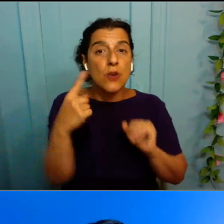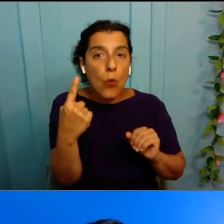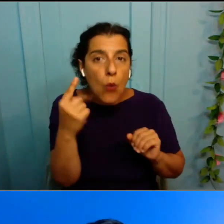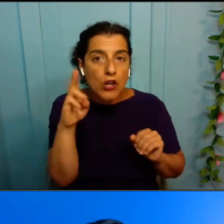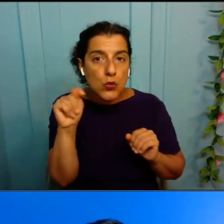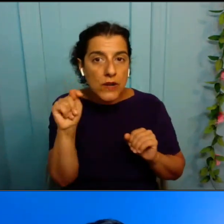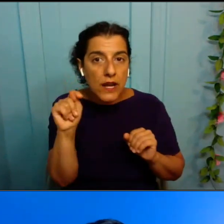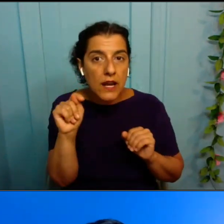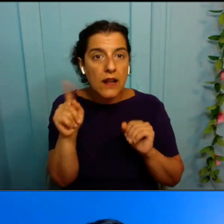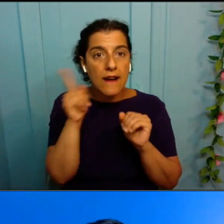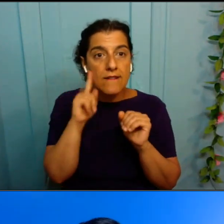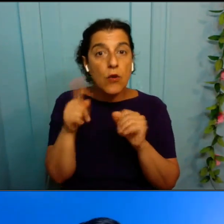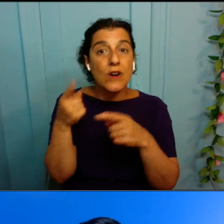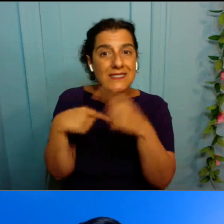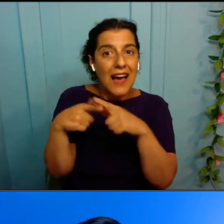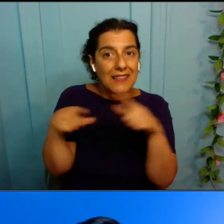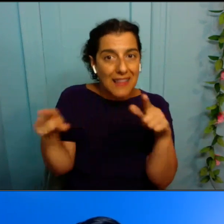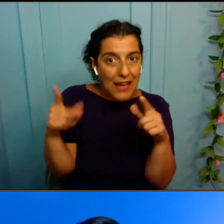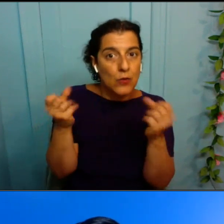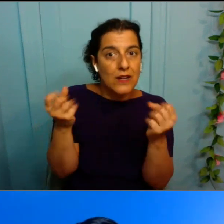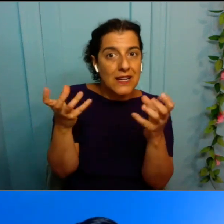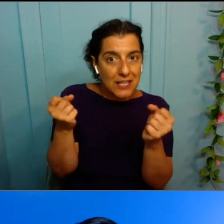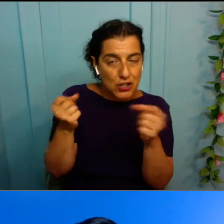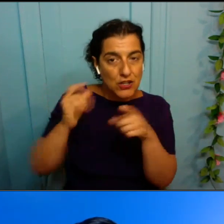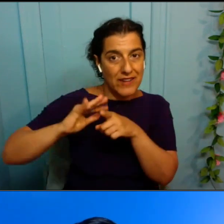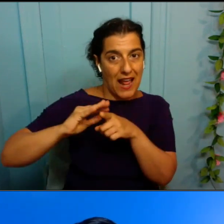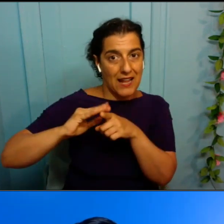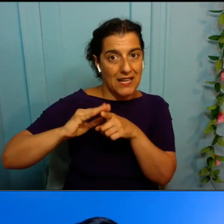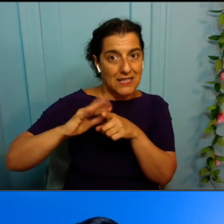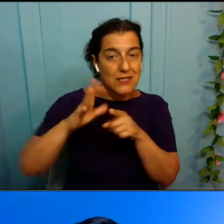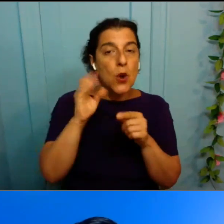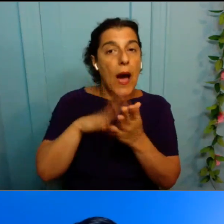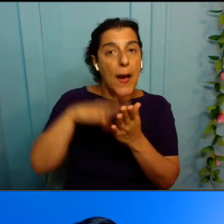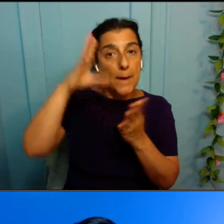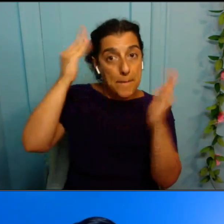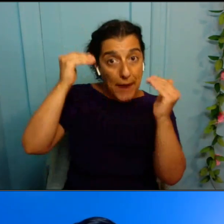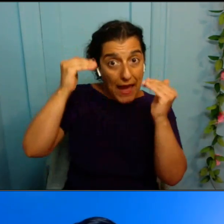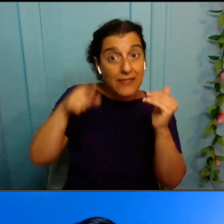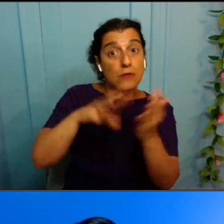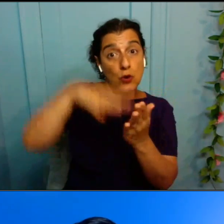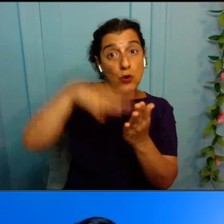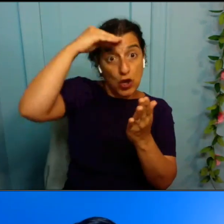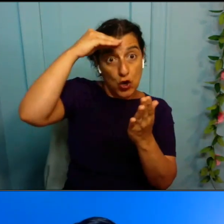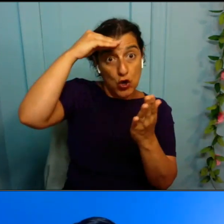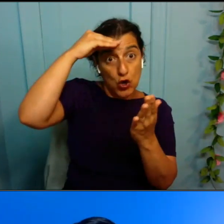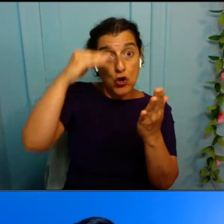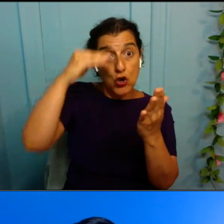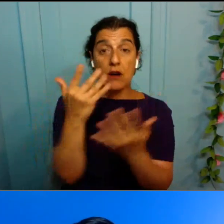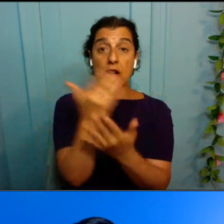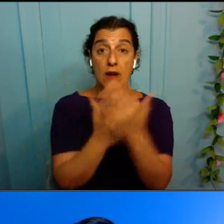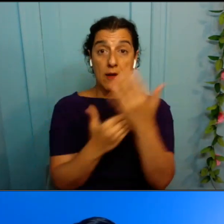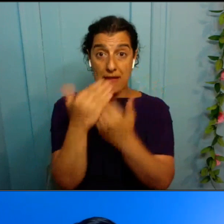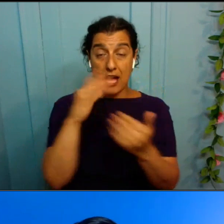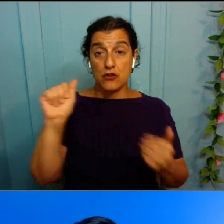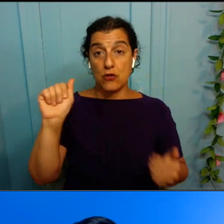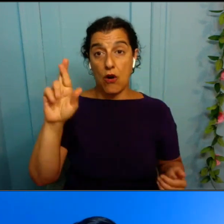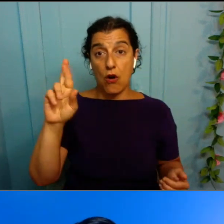sign language phonetics. So I expect the students to learn the layout of the manual